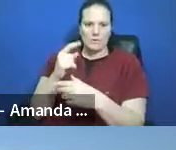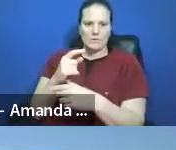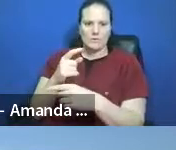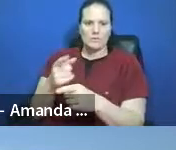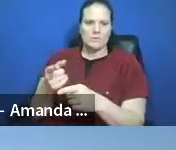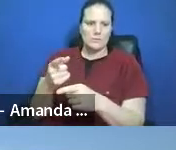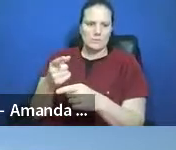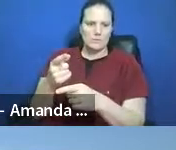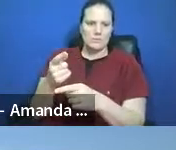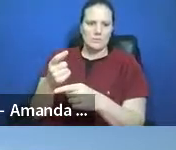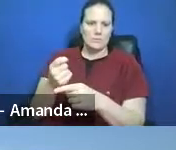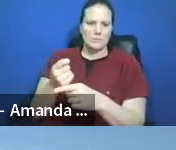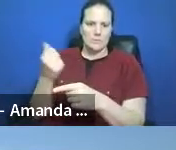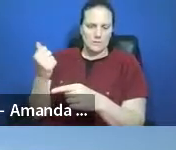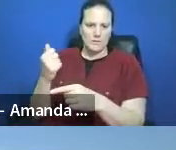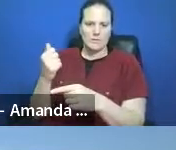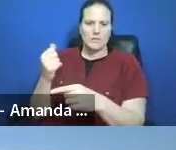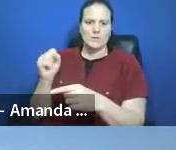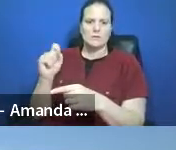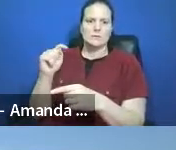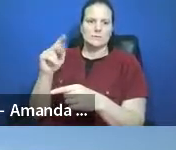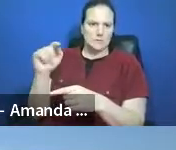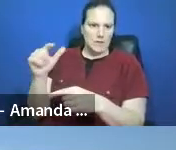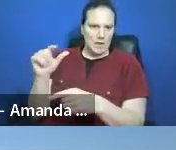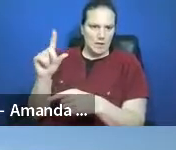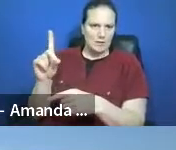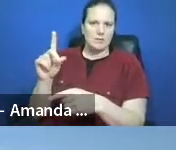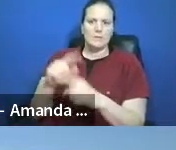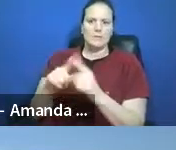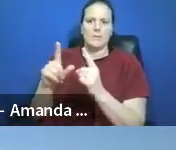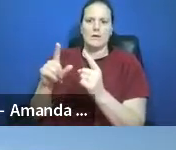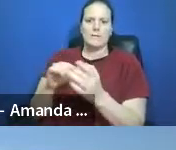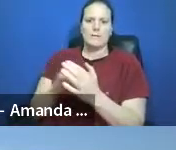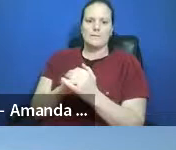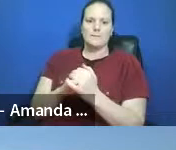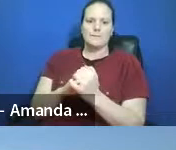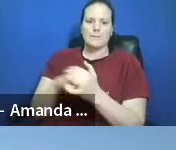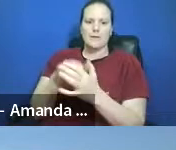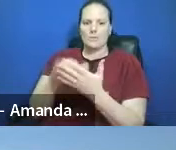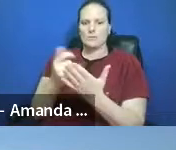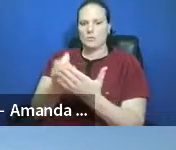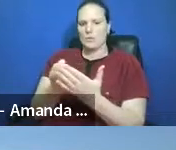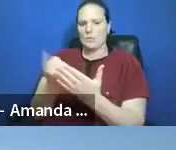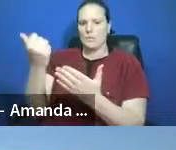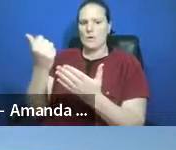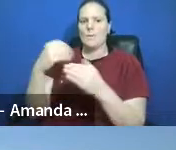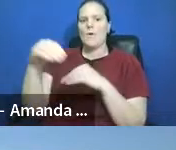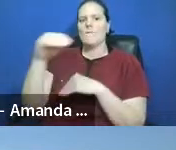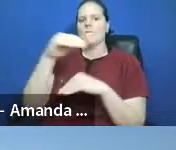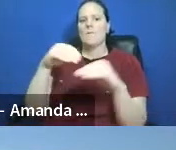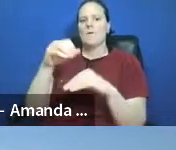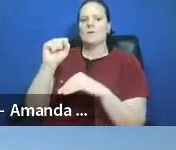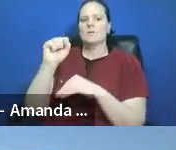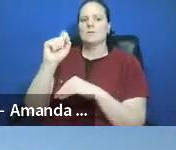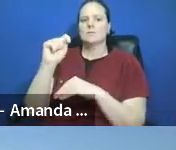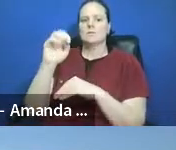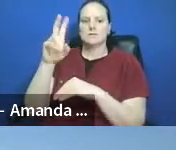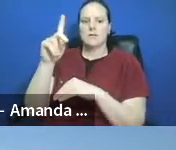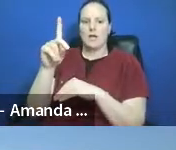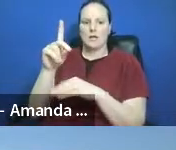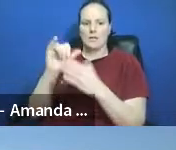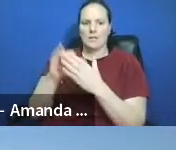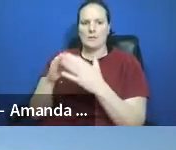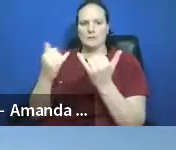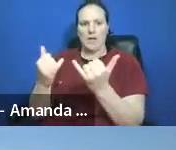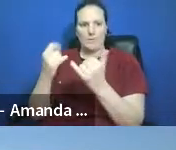work. And so this would show that movable span option that would allow for the current bridge height. This